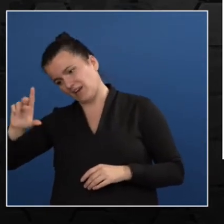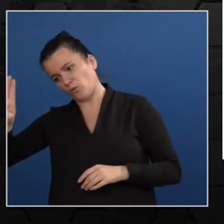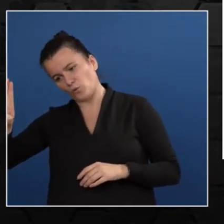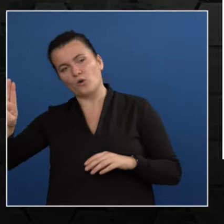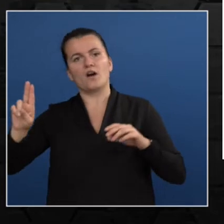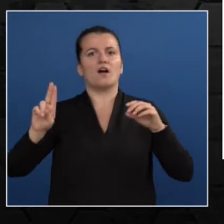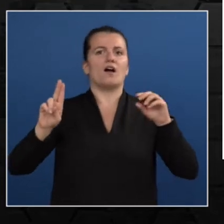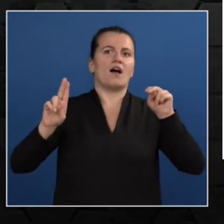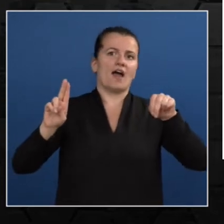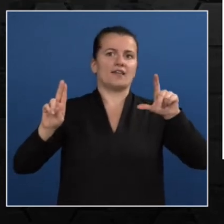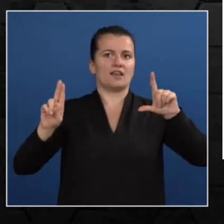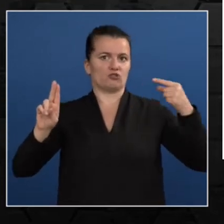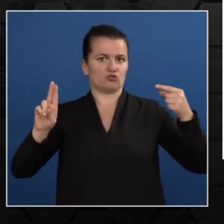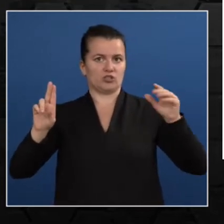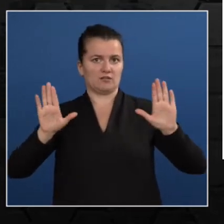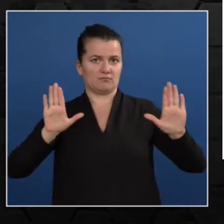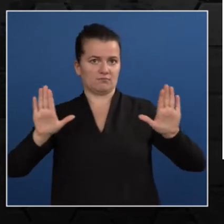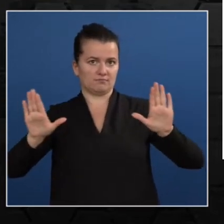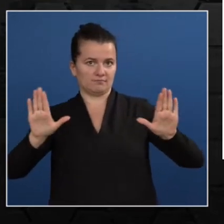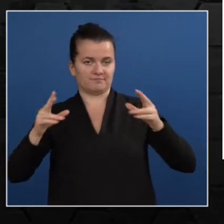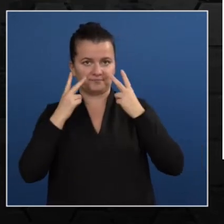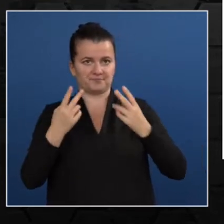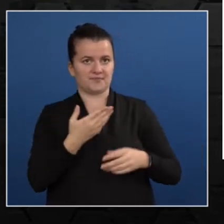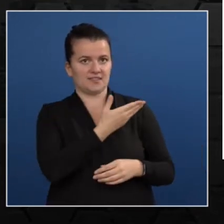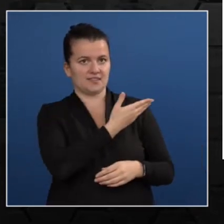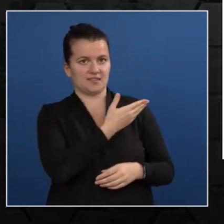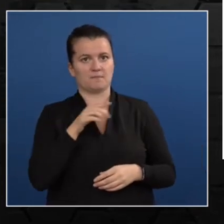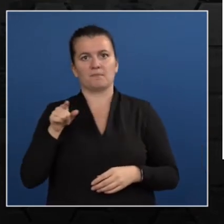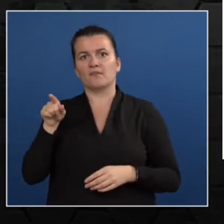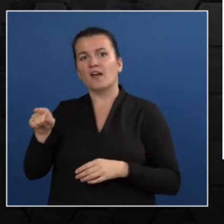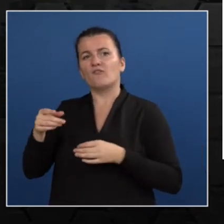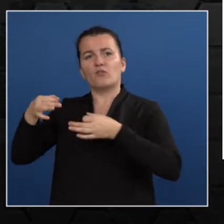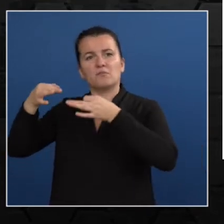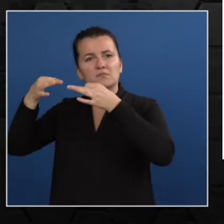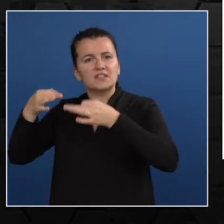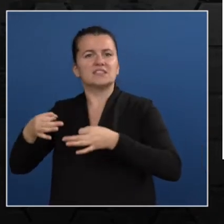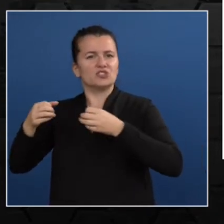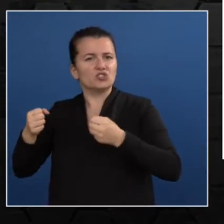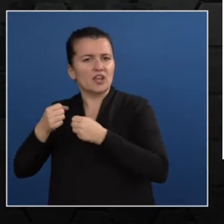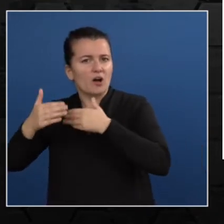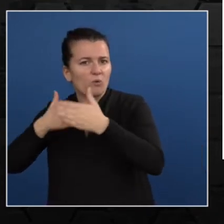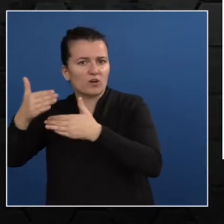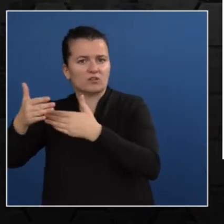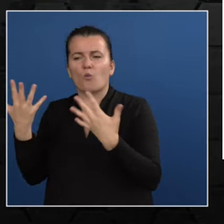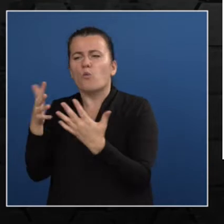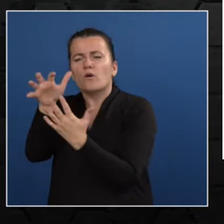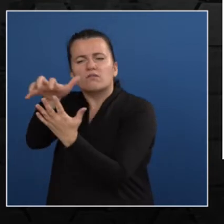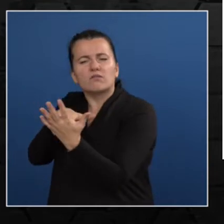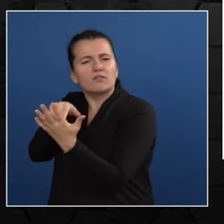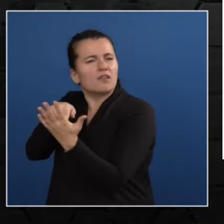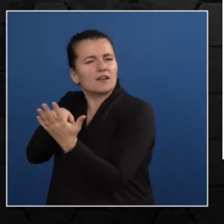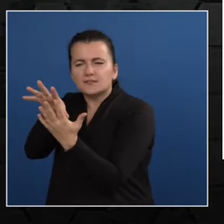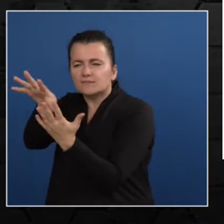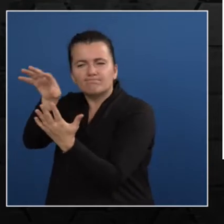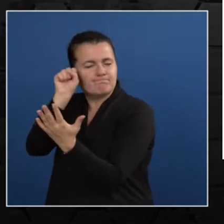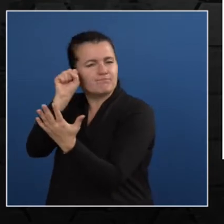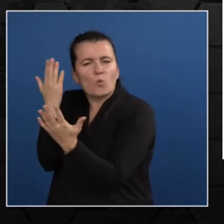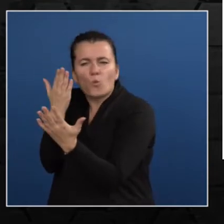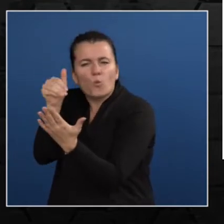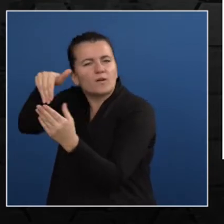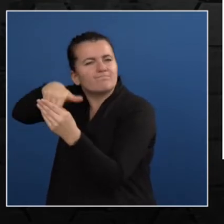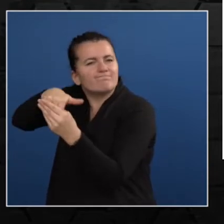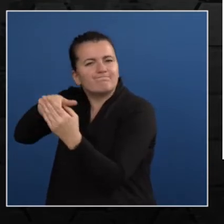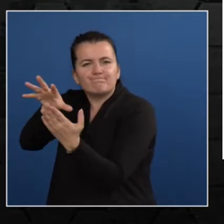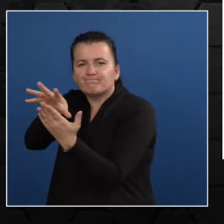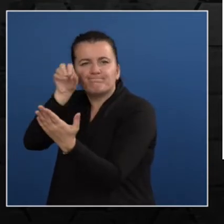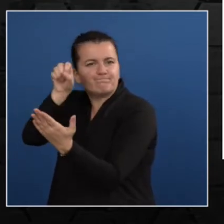sentiment analysis, and clustering. Like, you're trying to understand what the text means. Let's say I am saying,